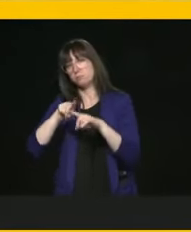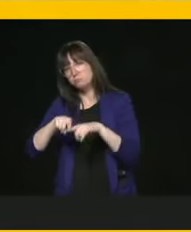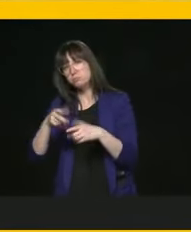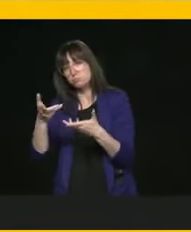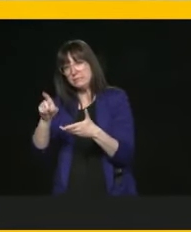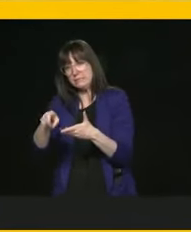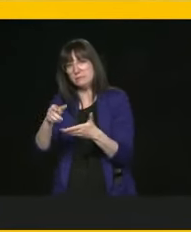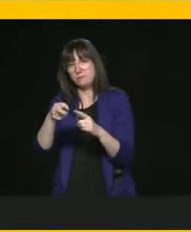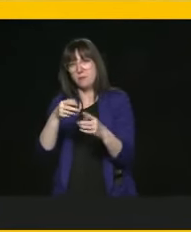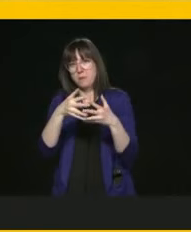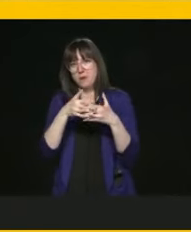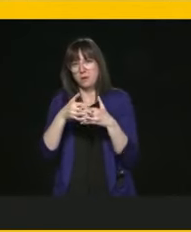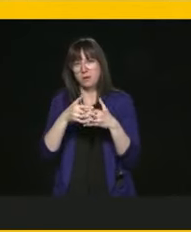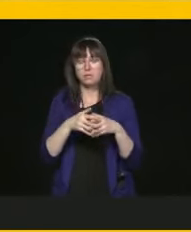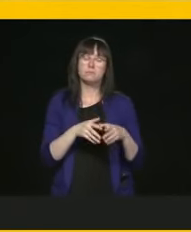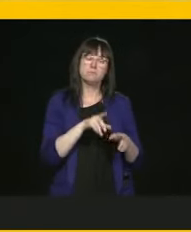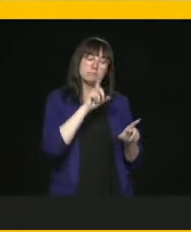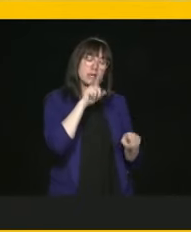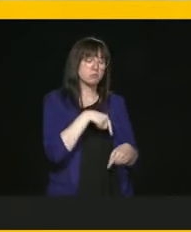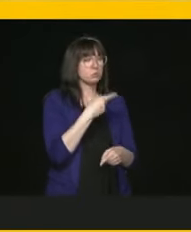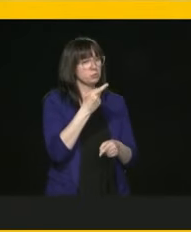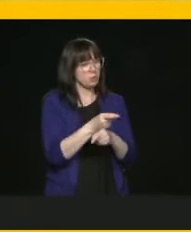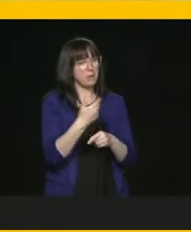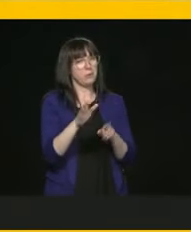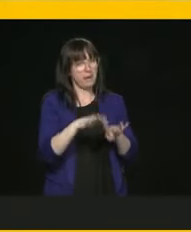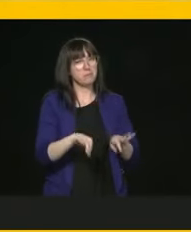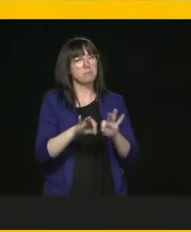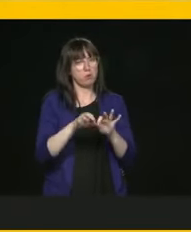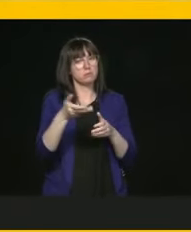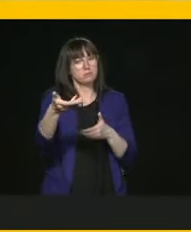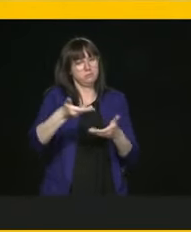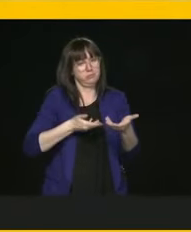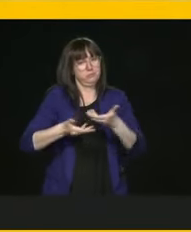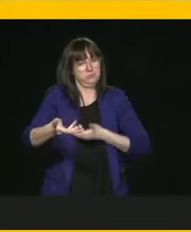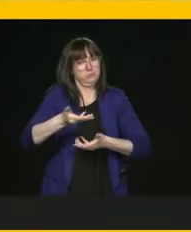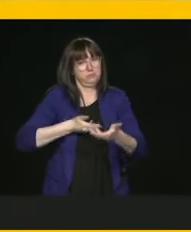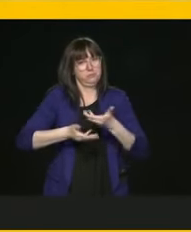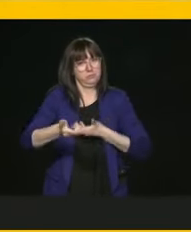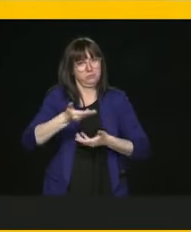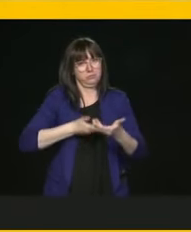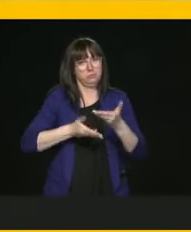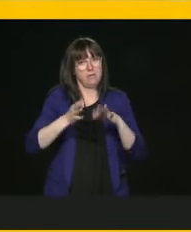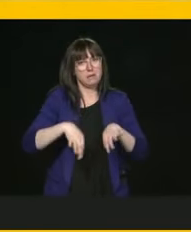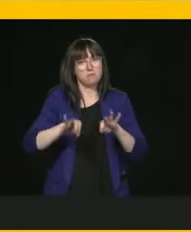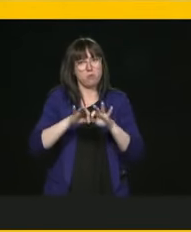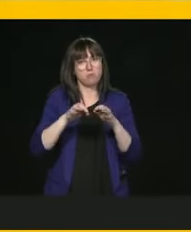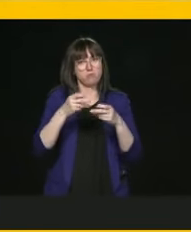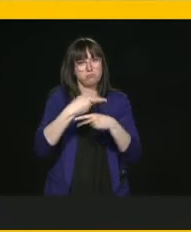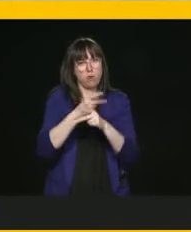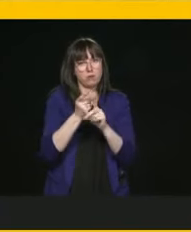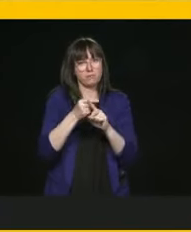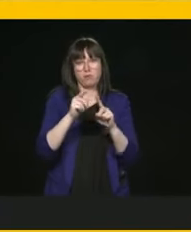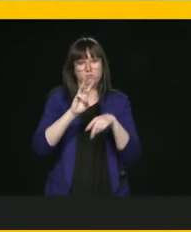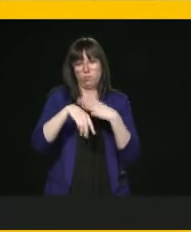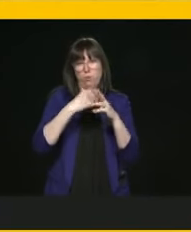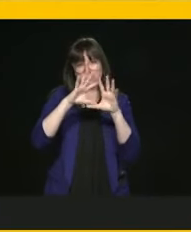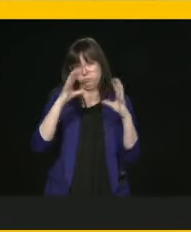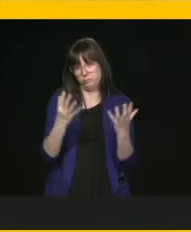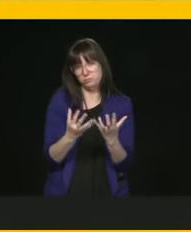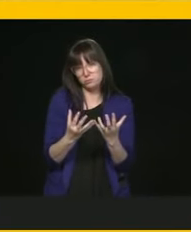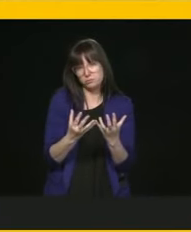receive essential protective equipment from around the world, including the United States. And we were very pleased to be able